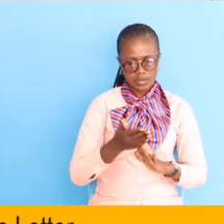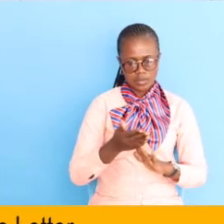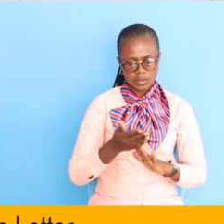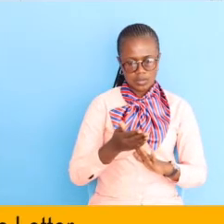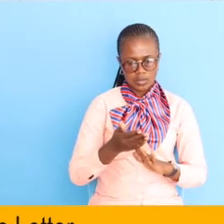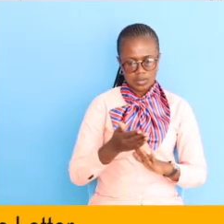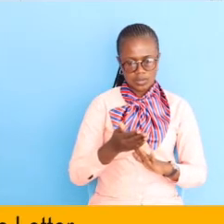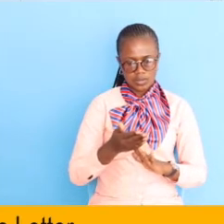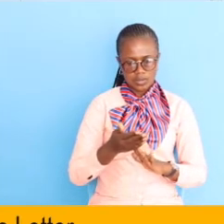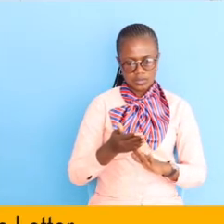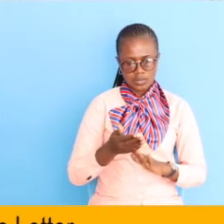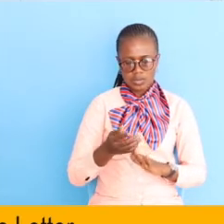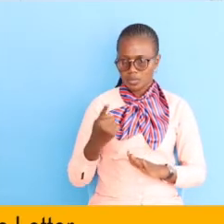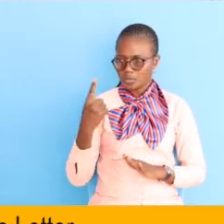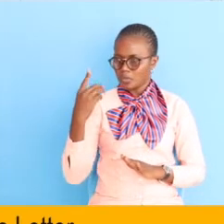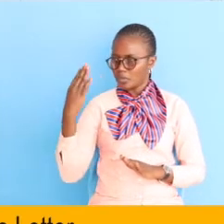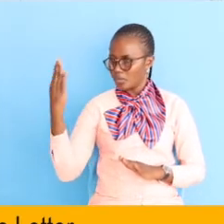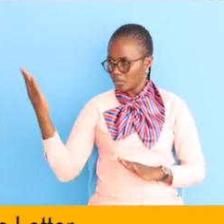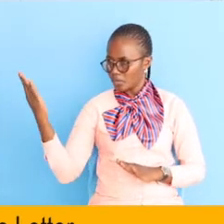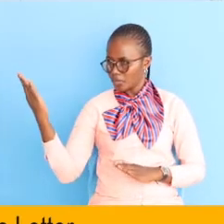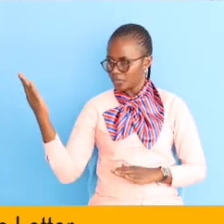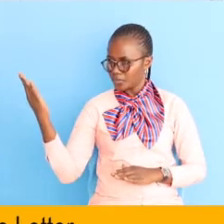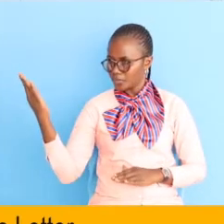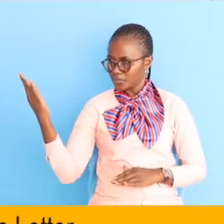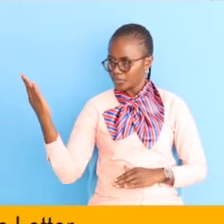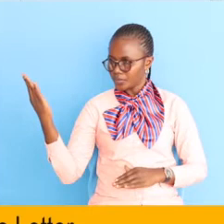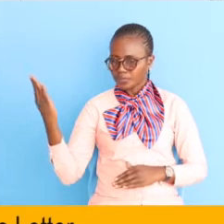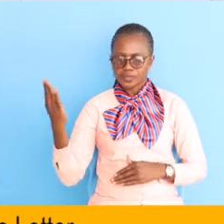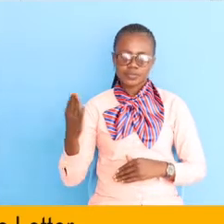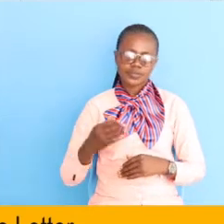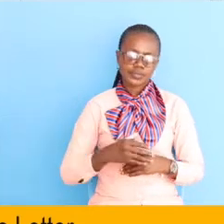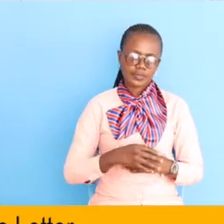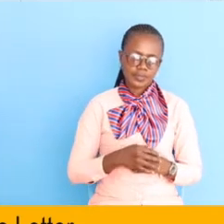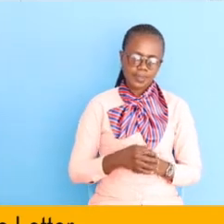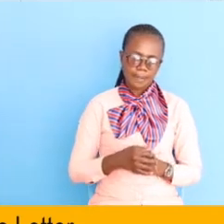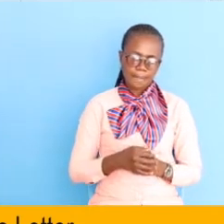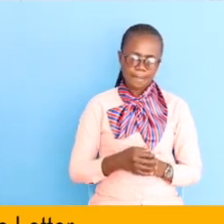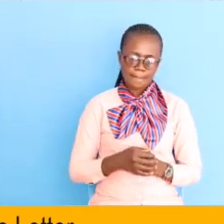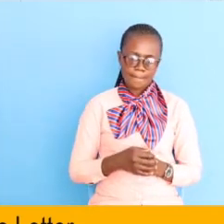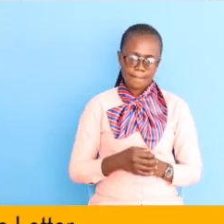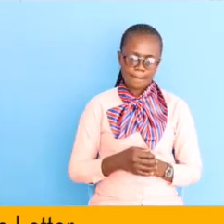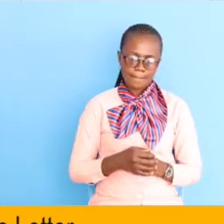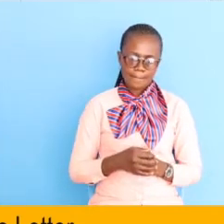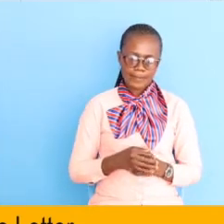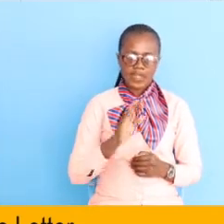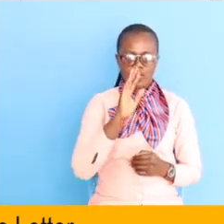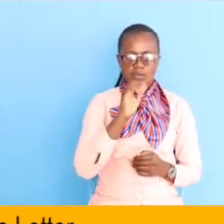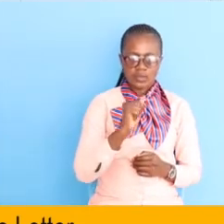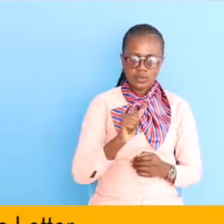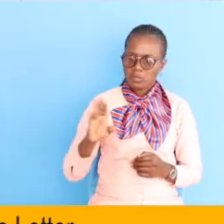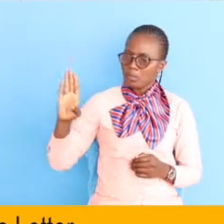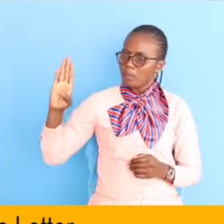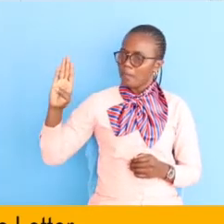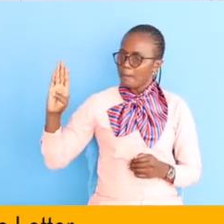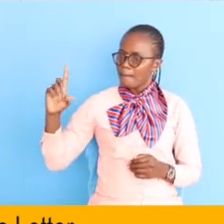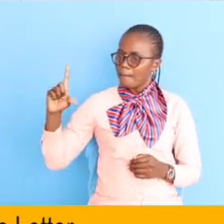the same point where the second line has begun. And I call this block style because